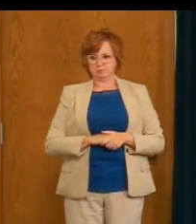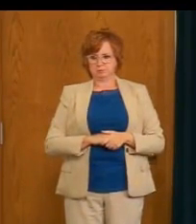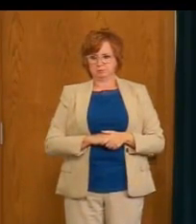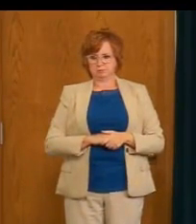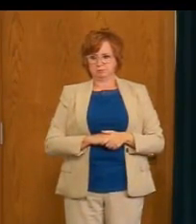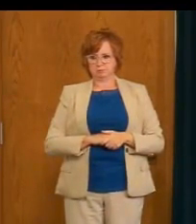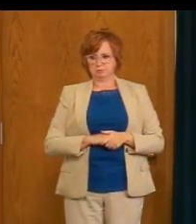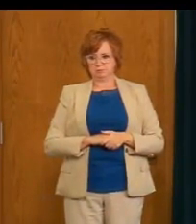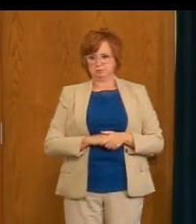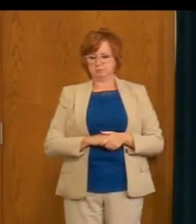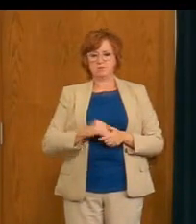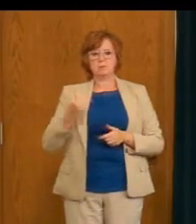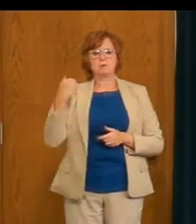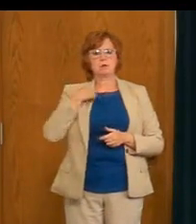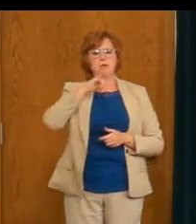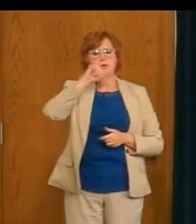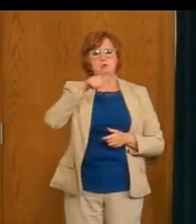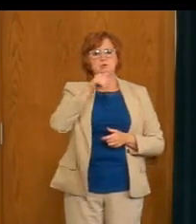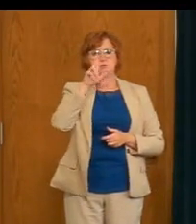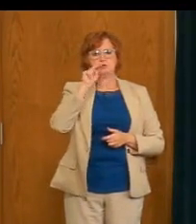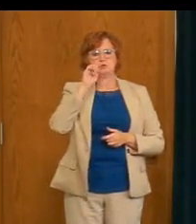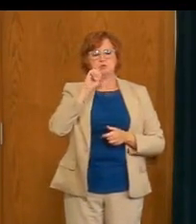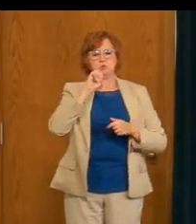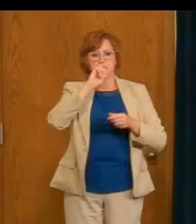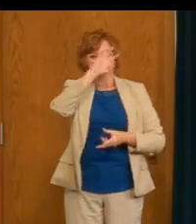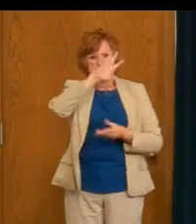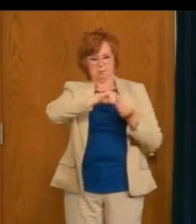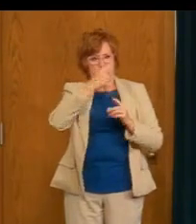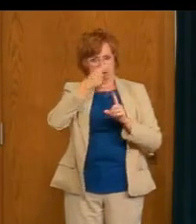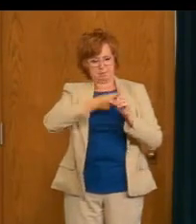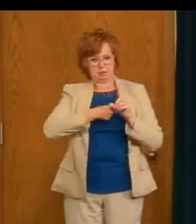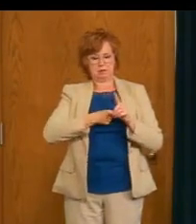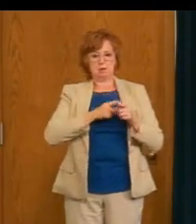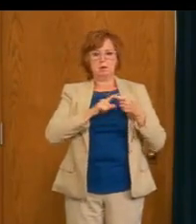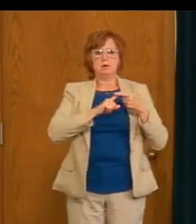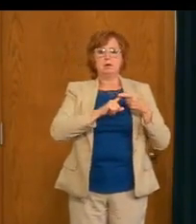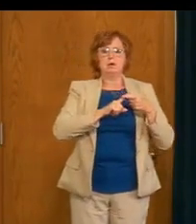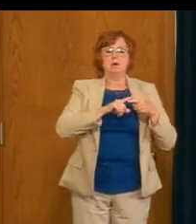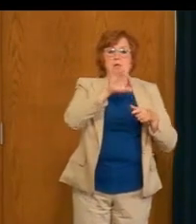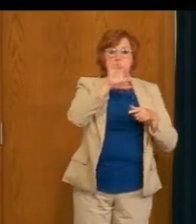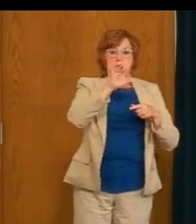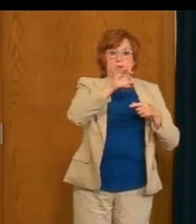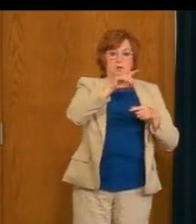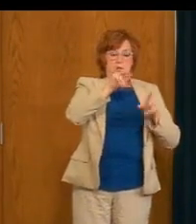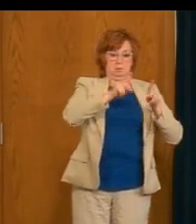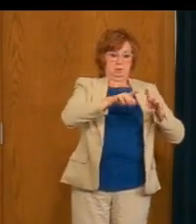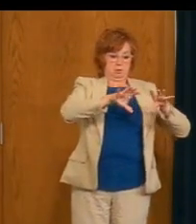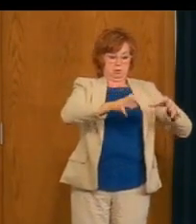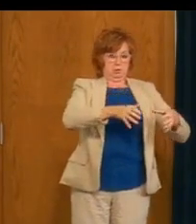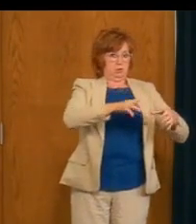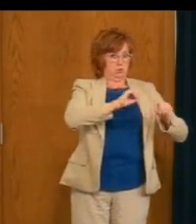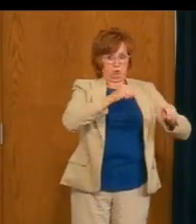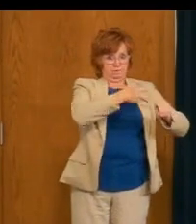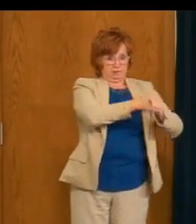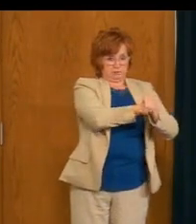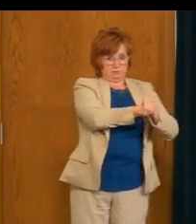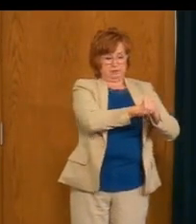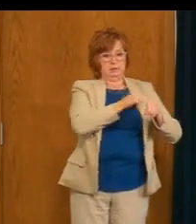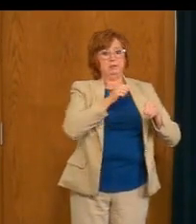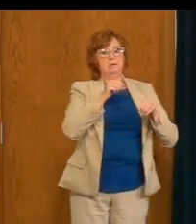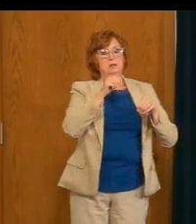new cases in June, we can see that 80% were in people who were unvaccinated or within 3 weeks